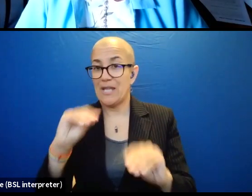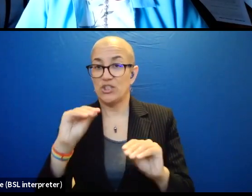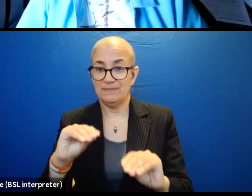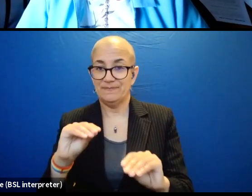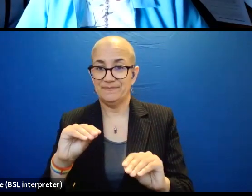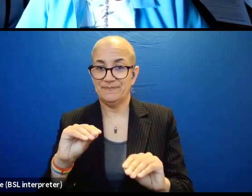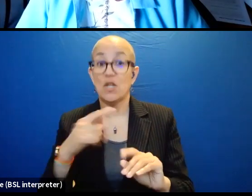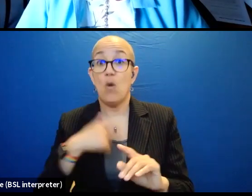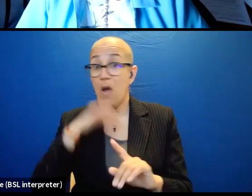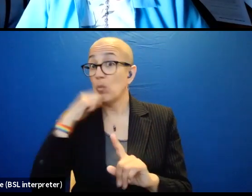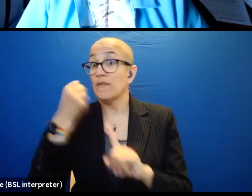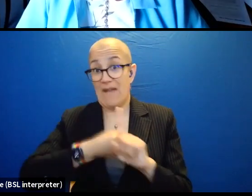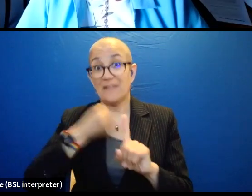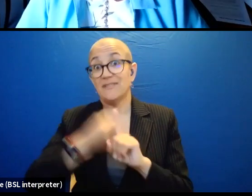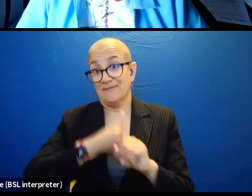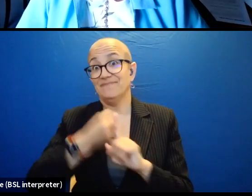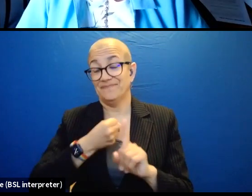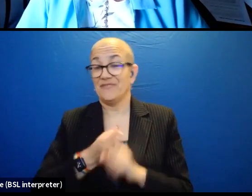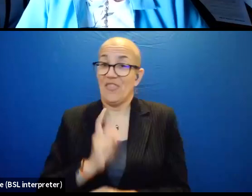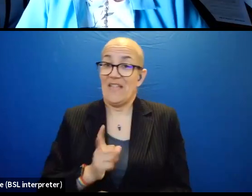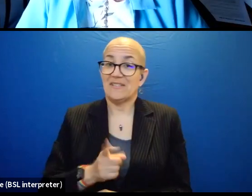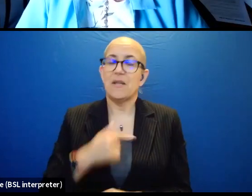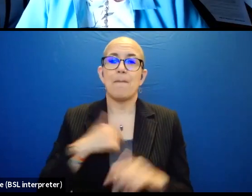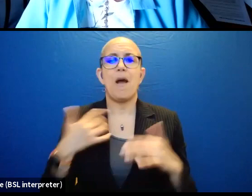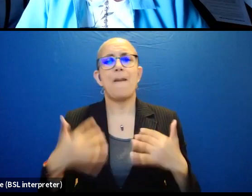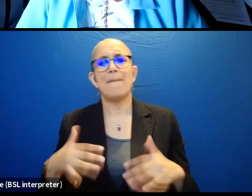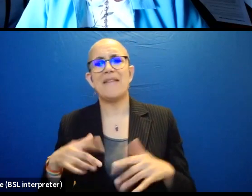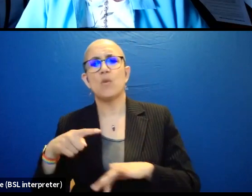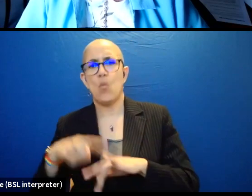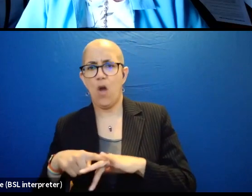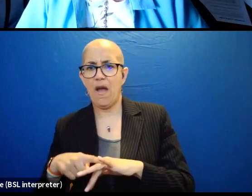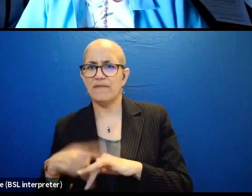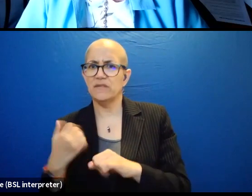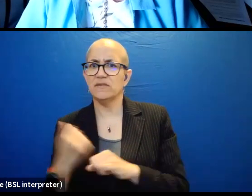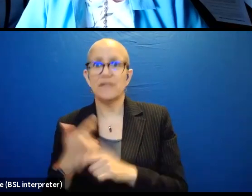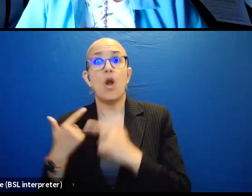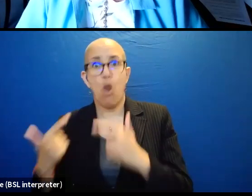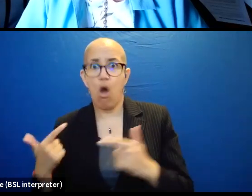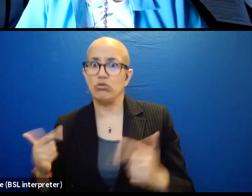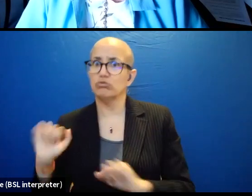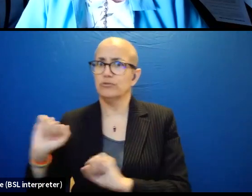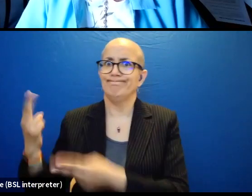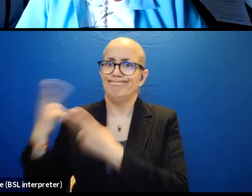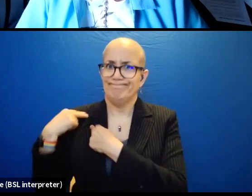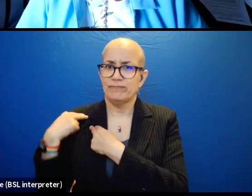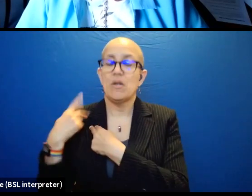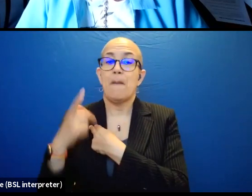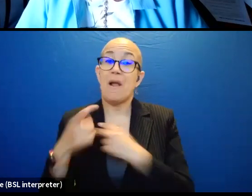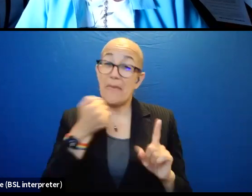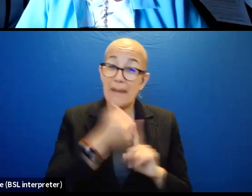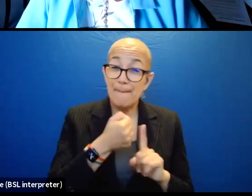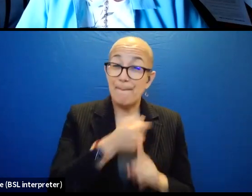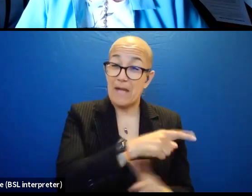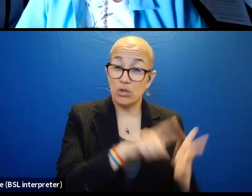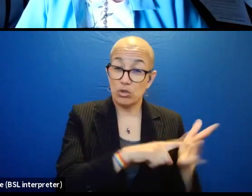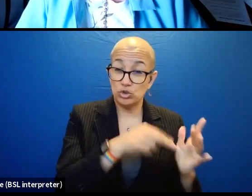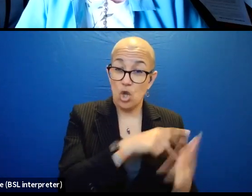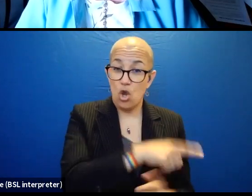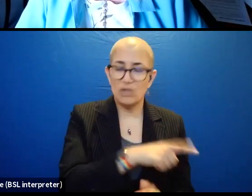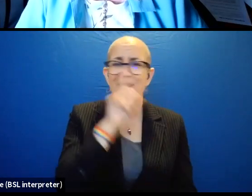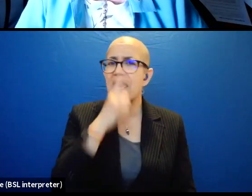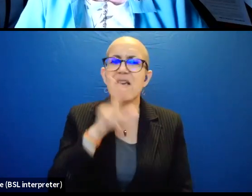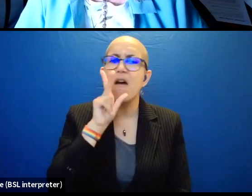I will fight for that. Now, my amazing wife does so much of it. But seeing the impact it had on John, and, you know, he can't